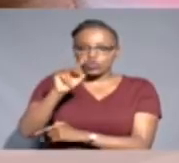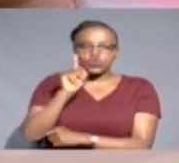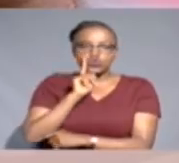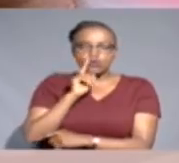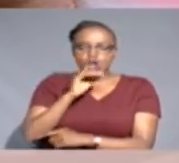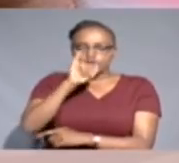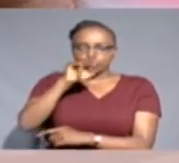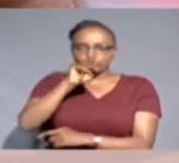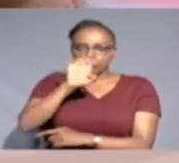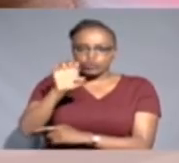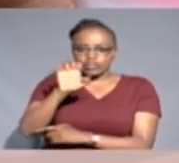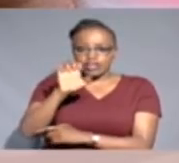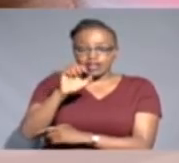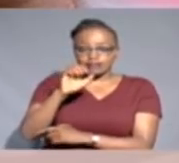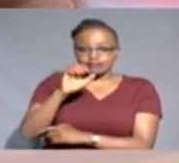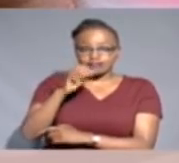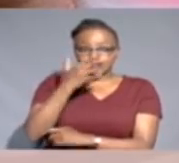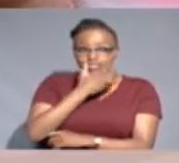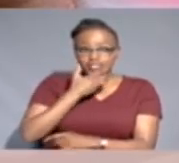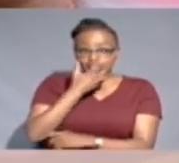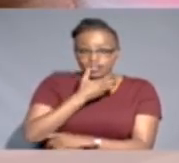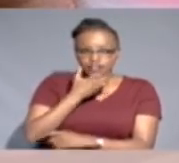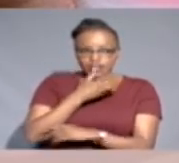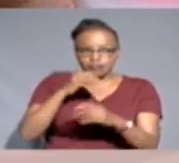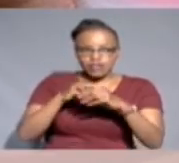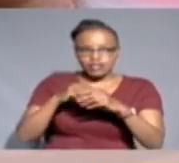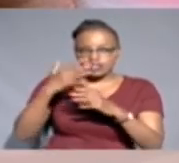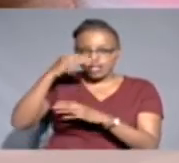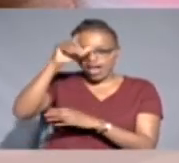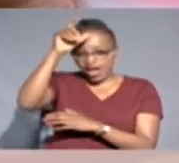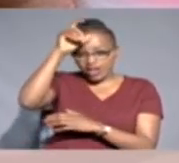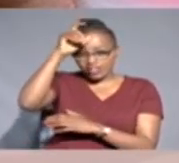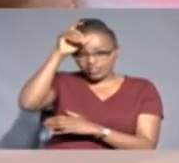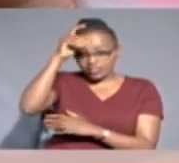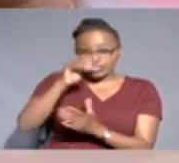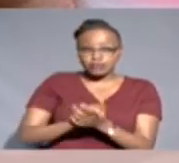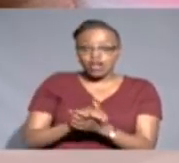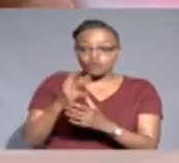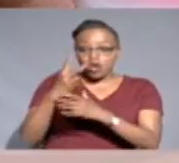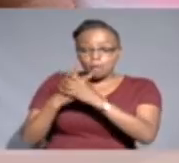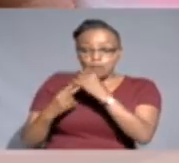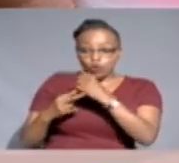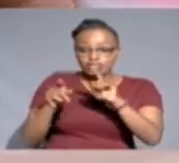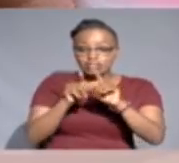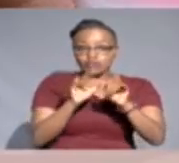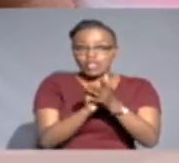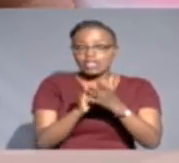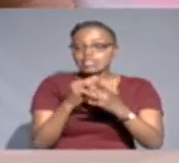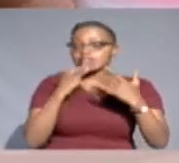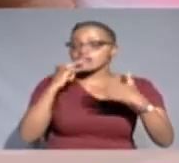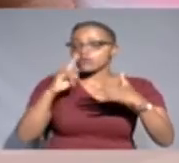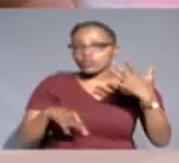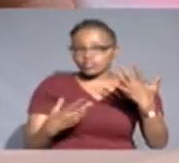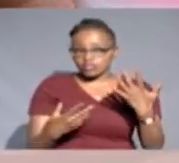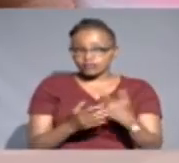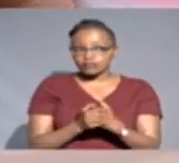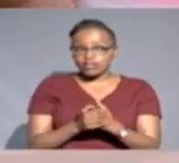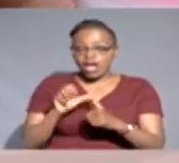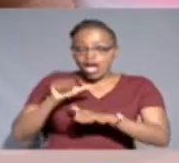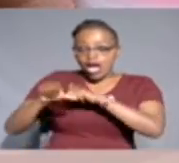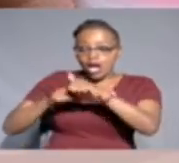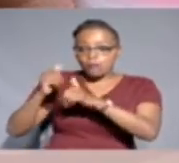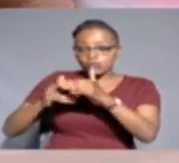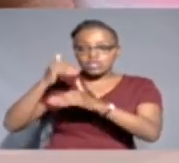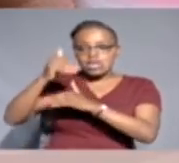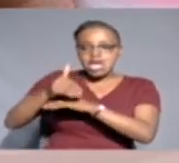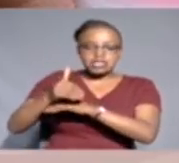June 30th stadium in Cairo. Bernard Ndong tells us what both tacticians had to say about the